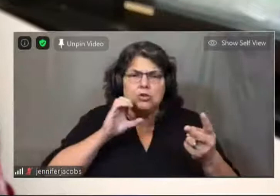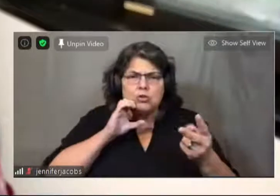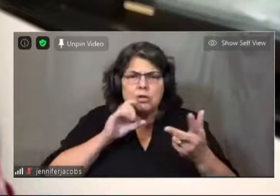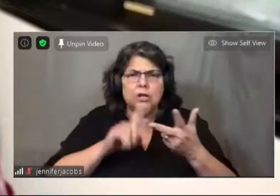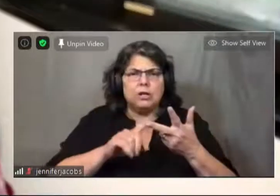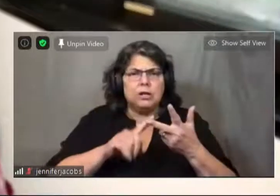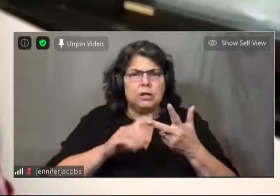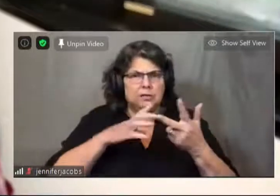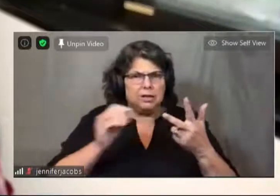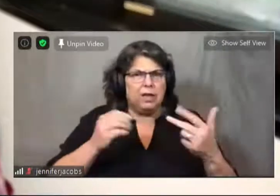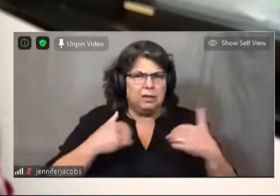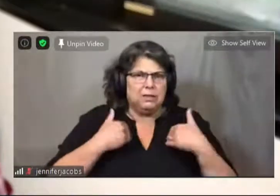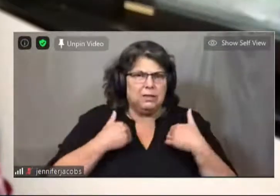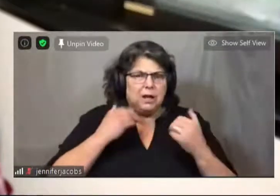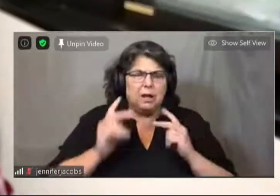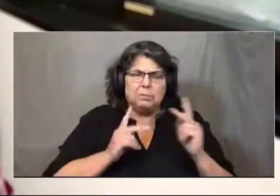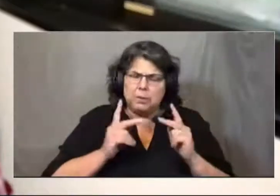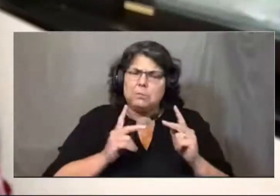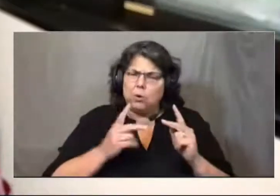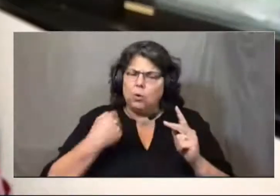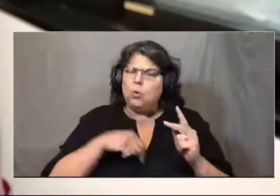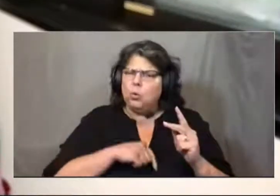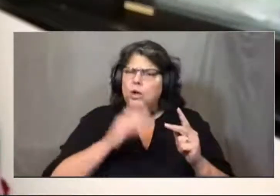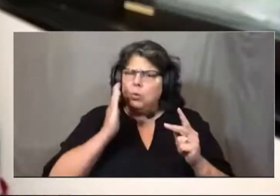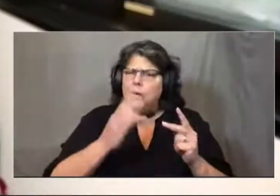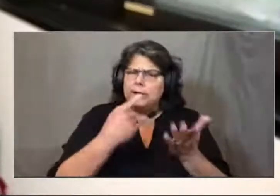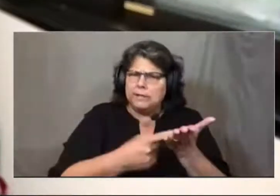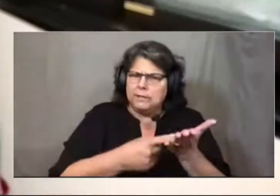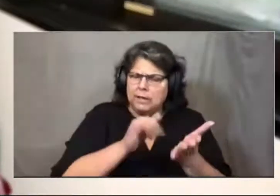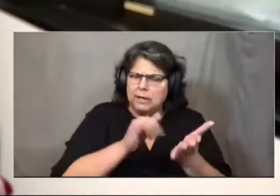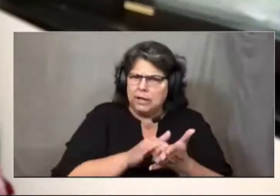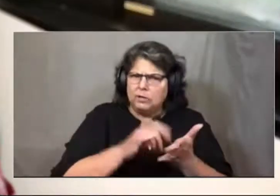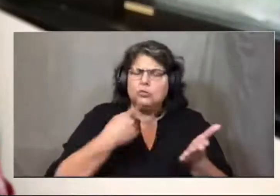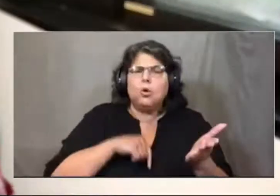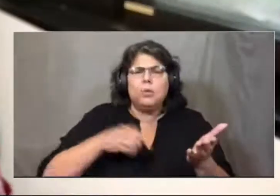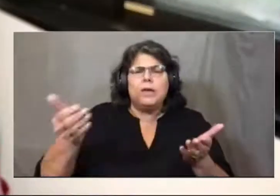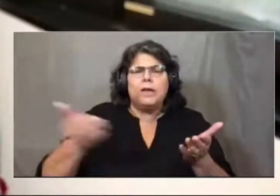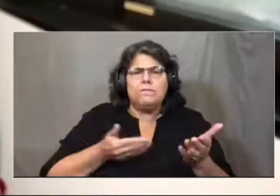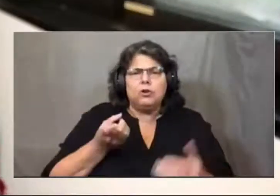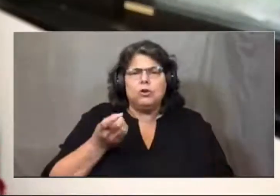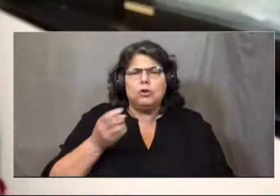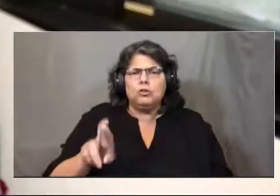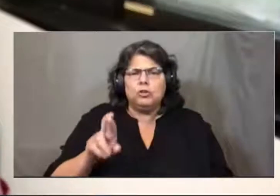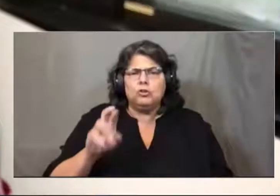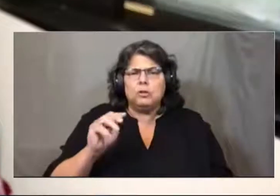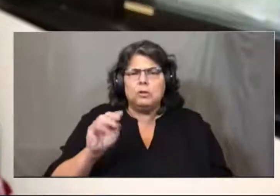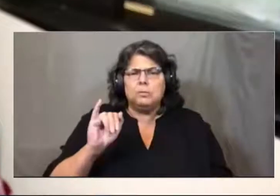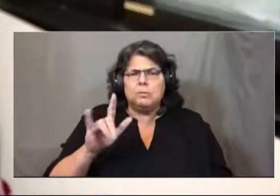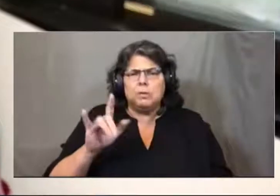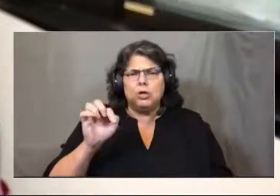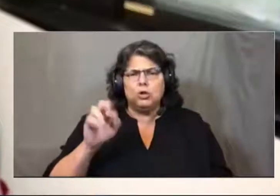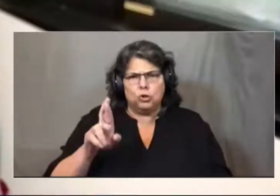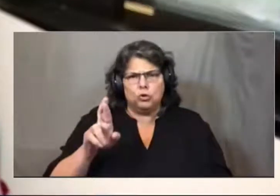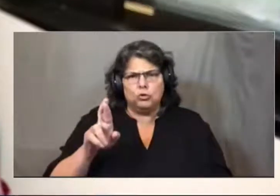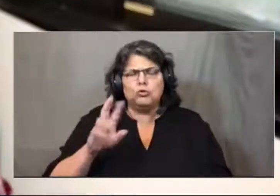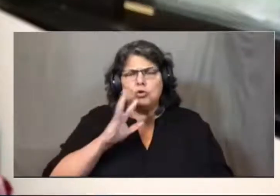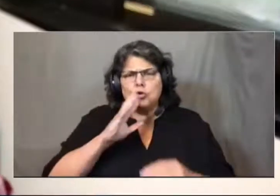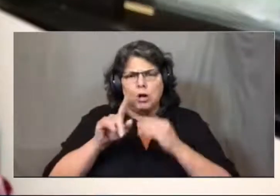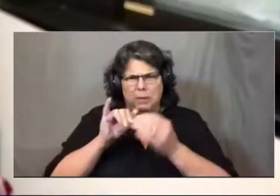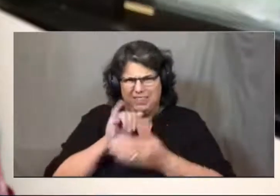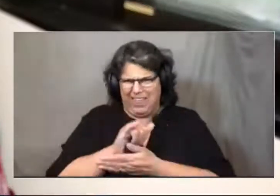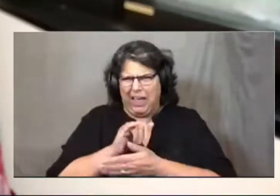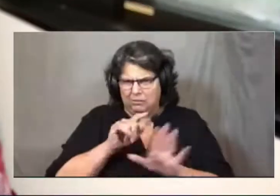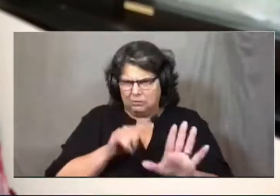addressed. They're very prominent, and Dr. Janine Miller has been invited in order to help us with that issue. And